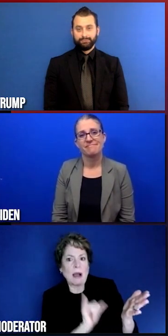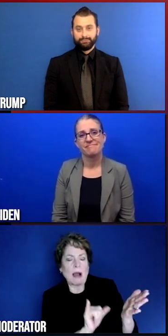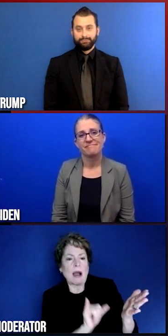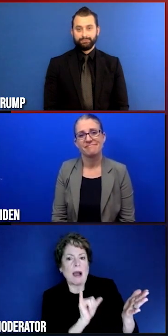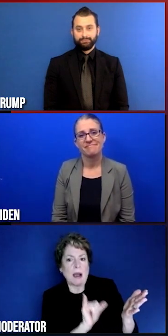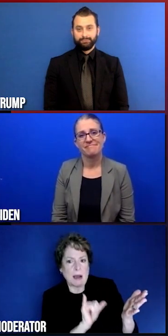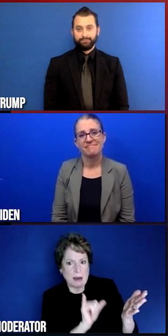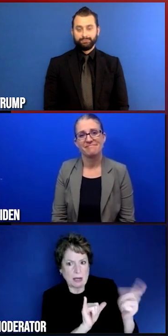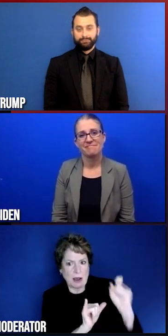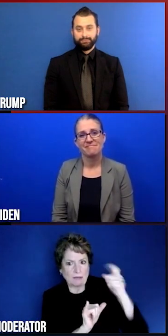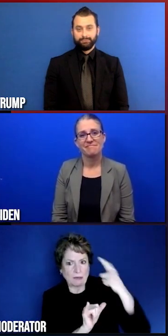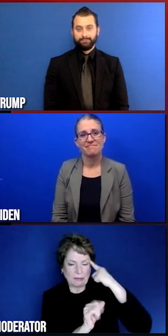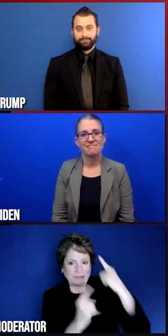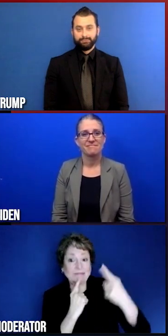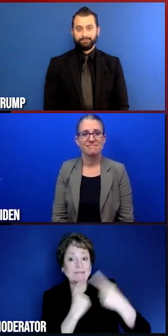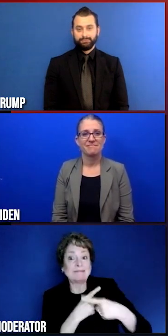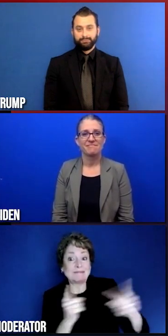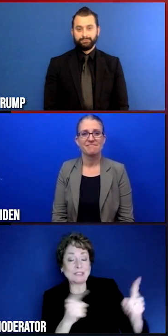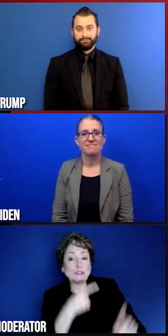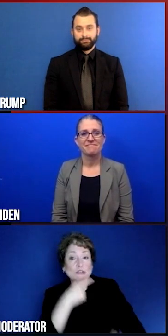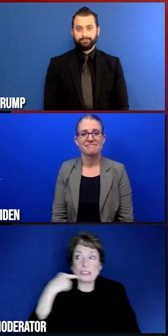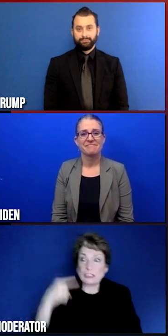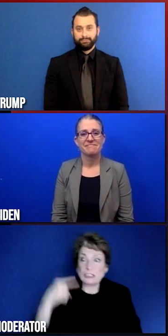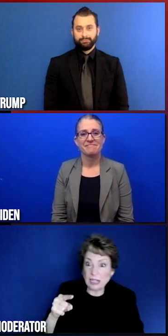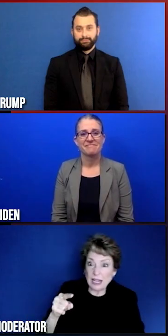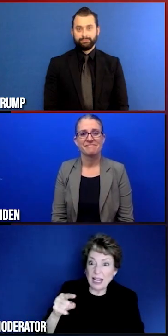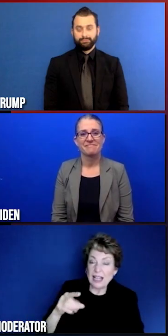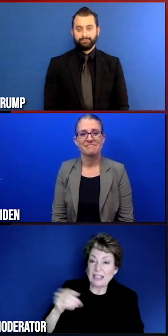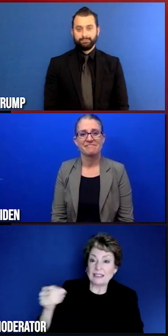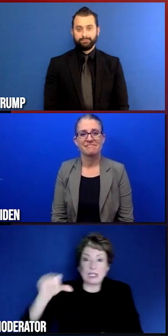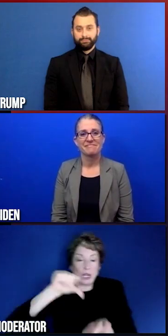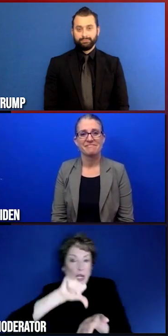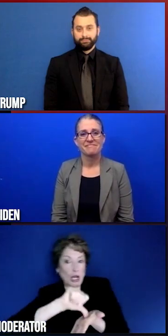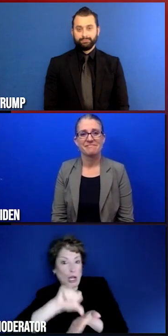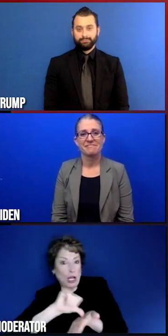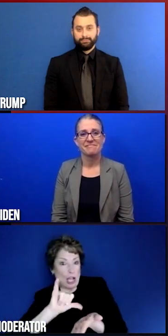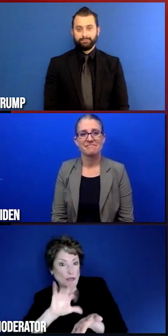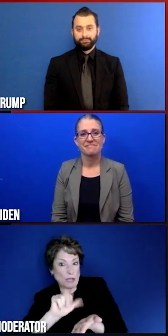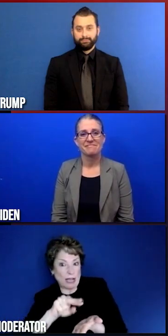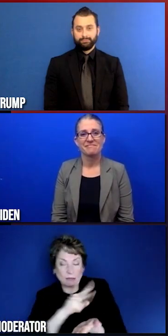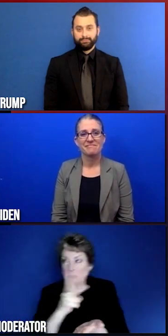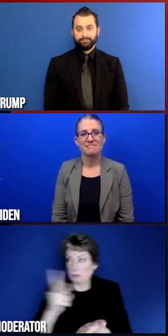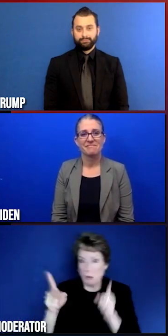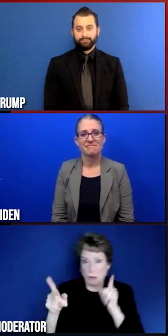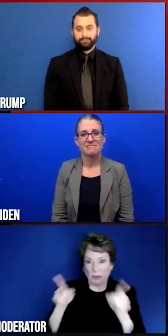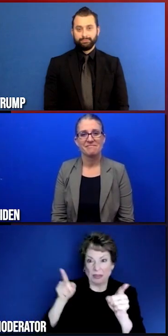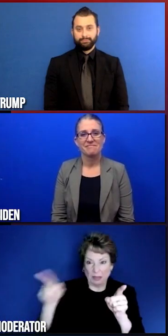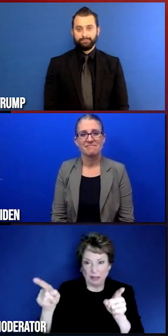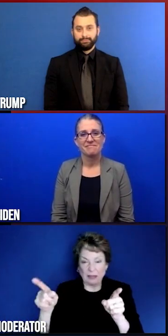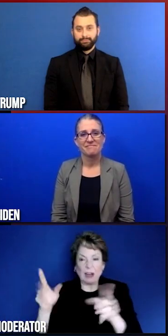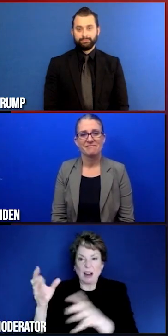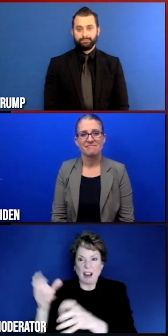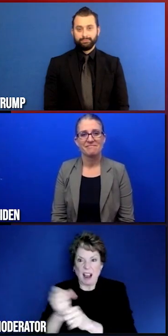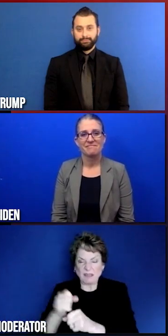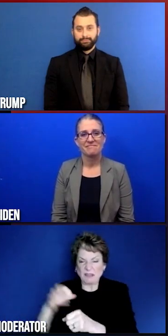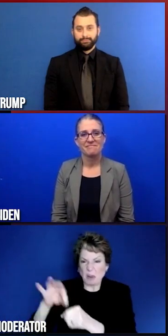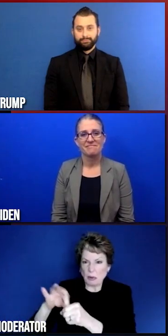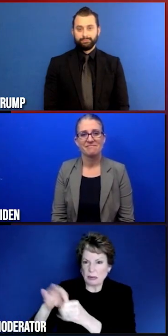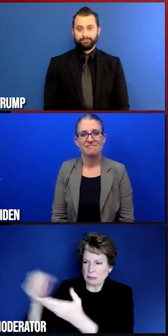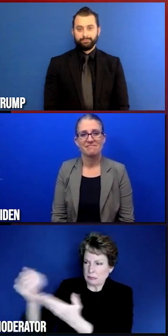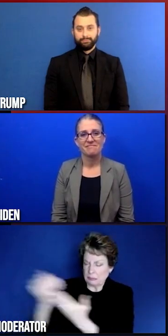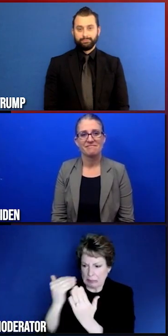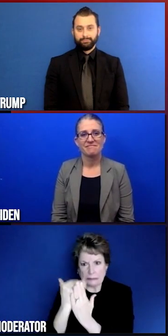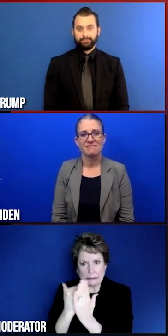are working to influence this election. Both countries have obtained U.S. voter registration information, these officials say, and Iran